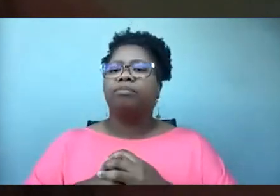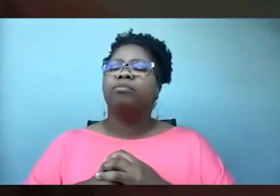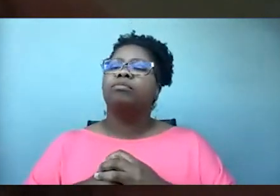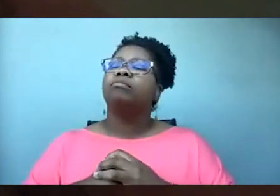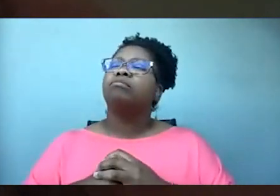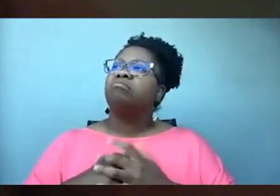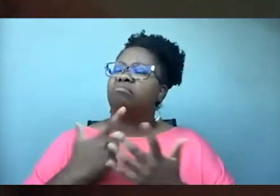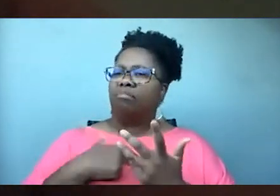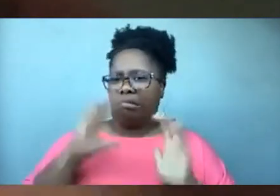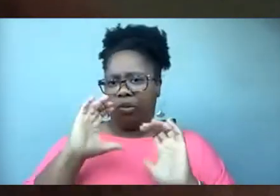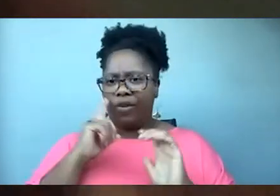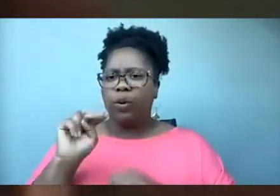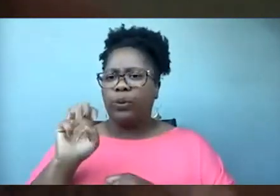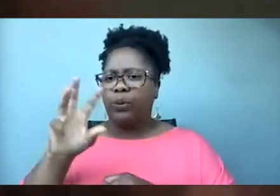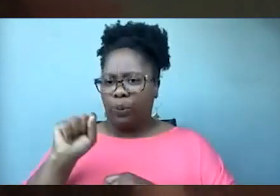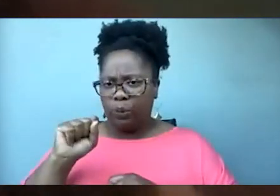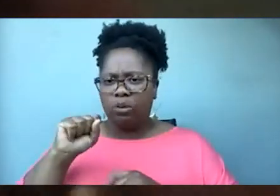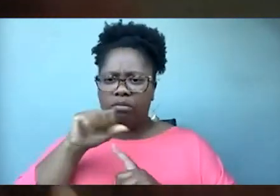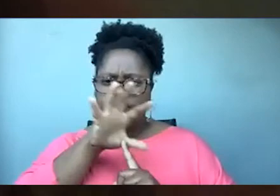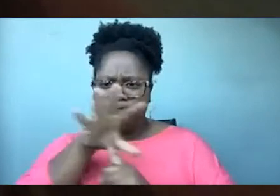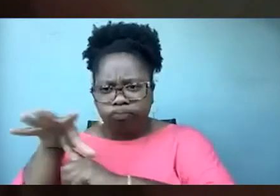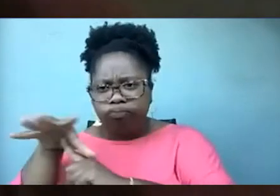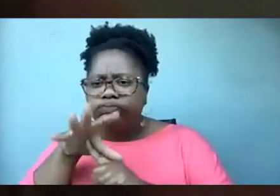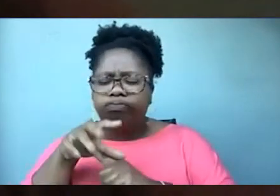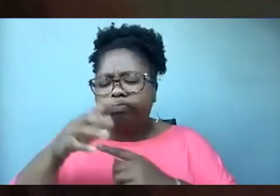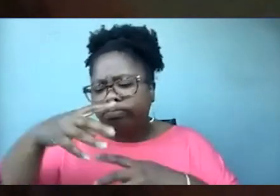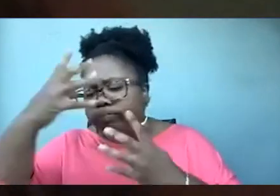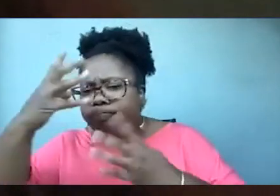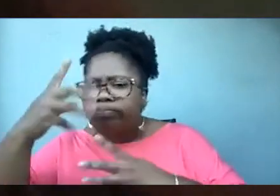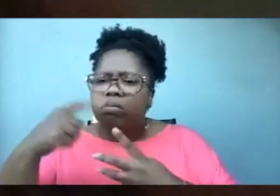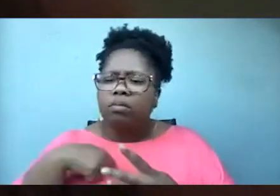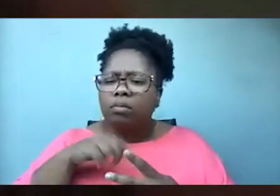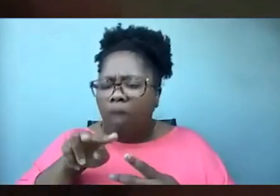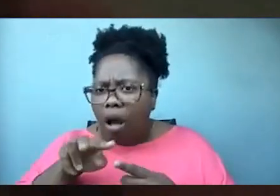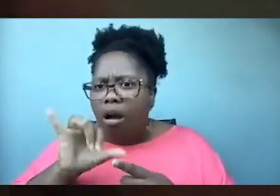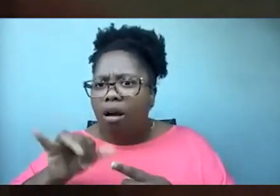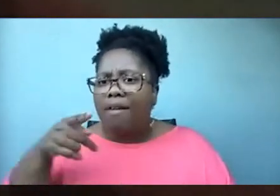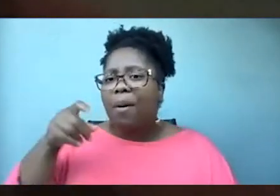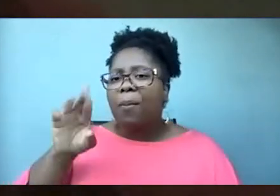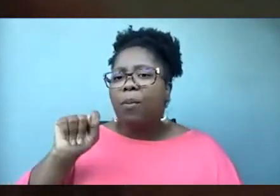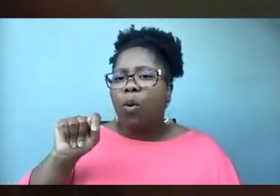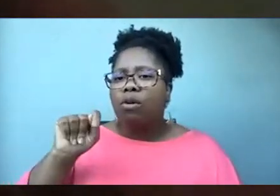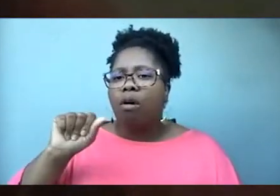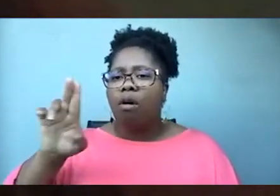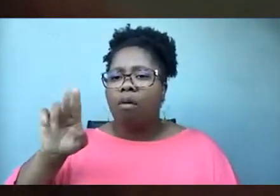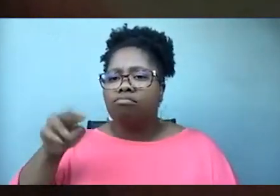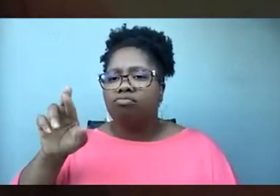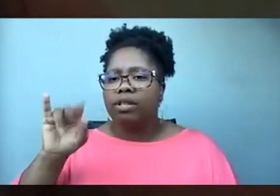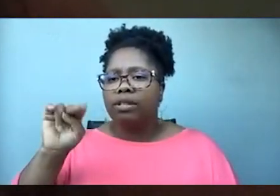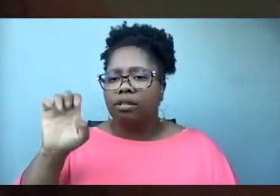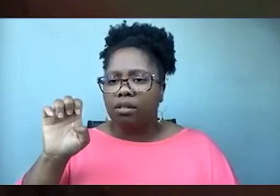shot in Port-au-Prince where people were forced to eat mud pies spiked with little pebbles and honey. And I'm cutting this footage and